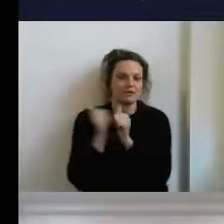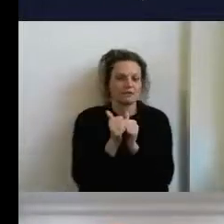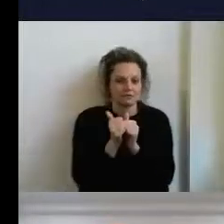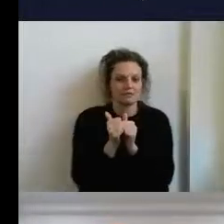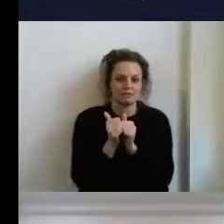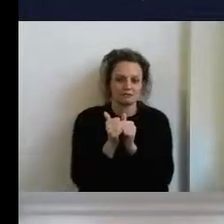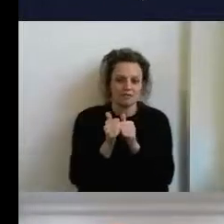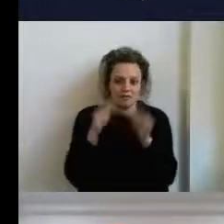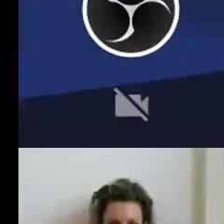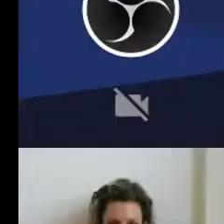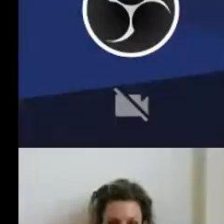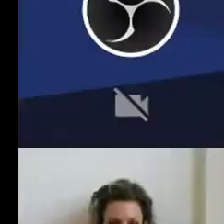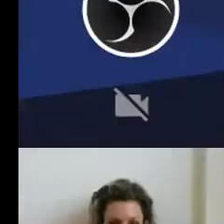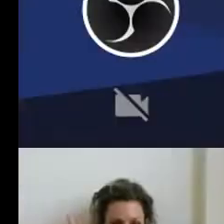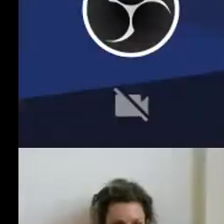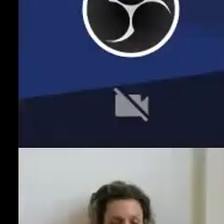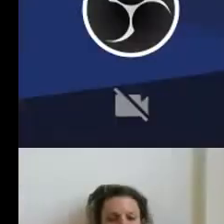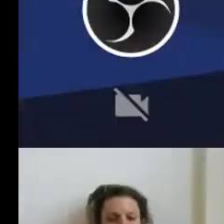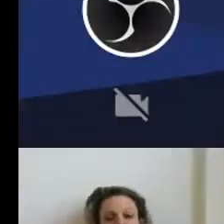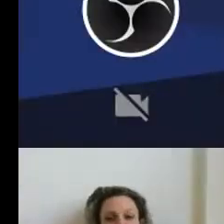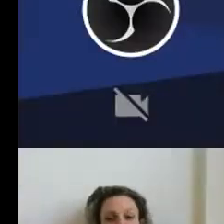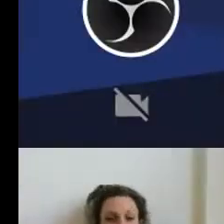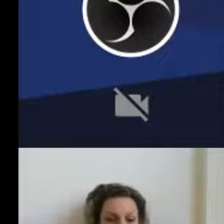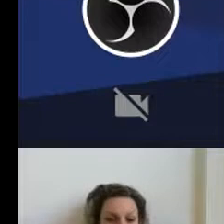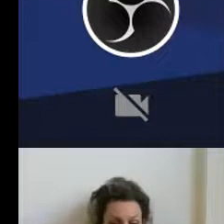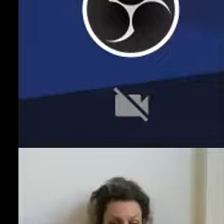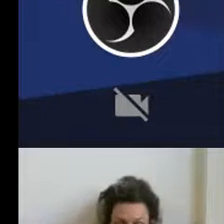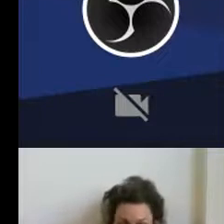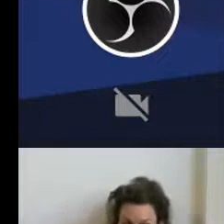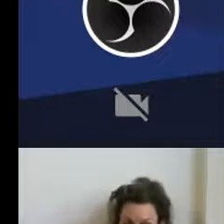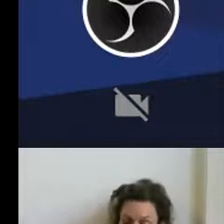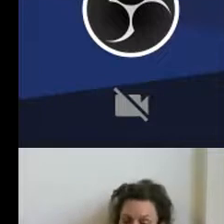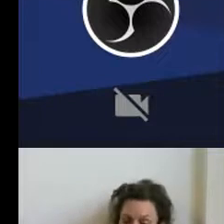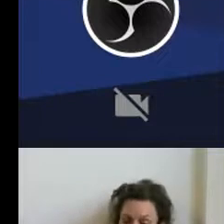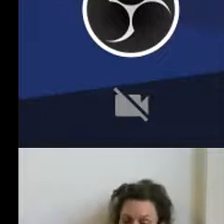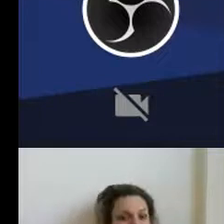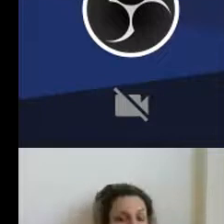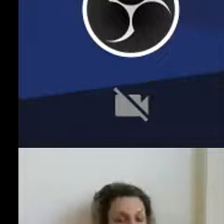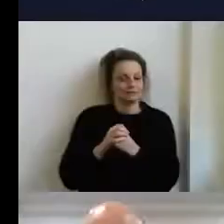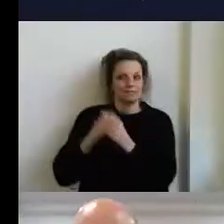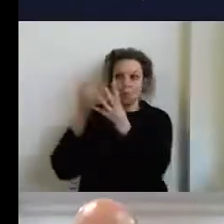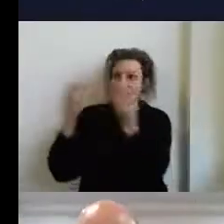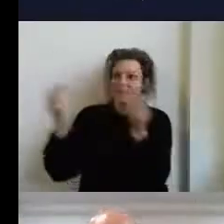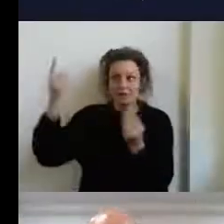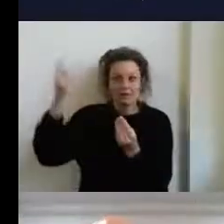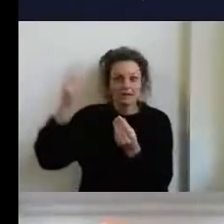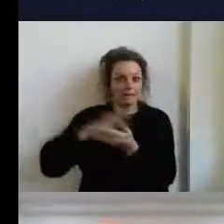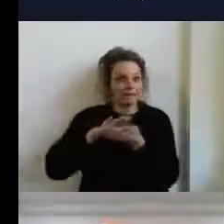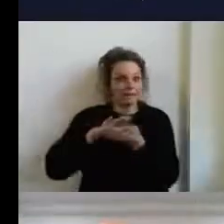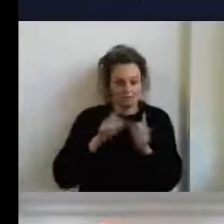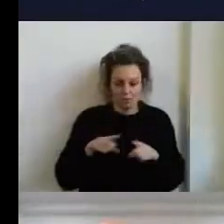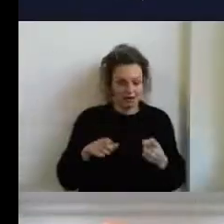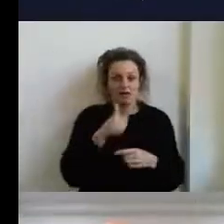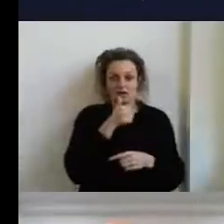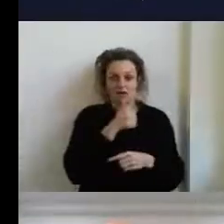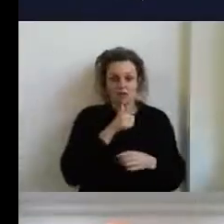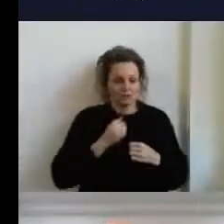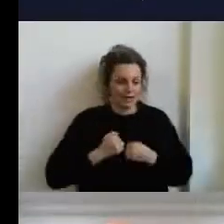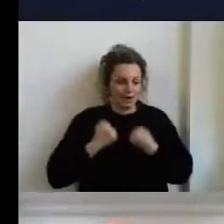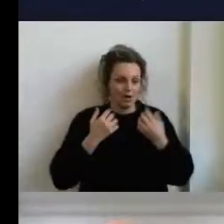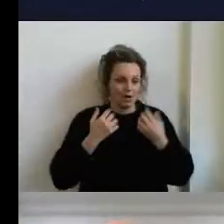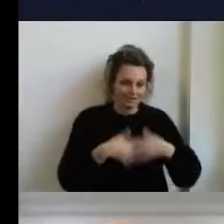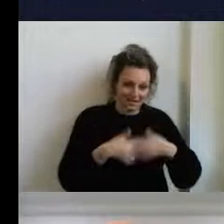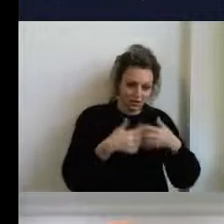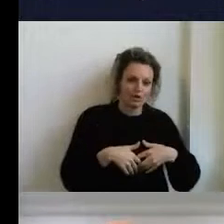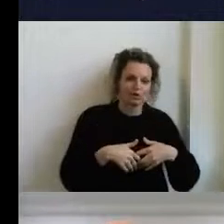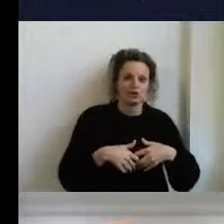because we rely on it. Without it, we can't use our technology day in and day out, whether it's third